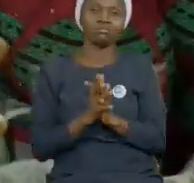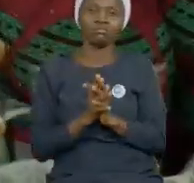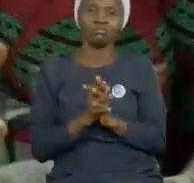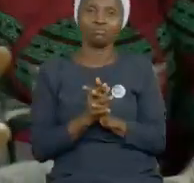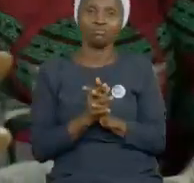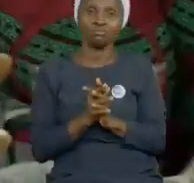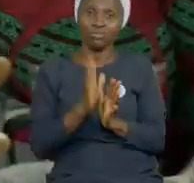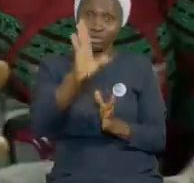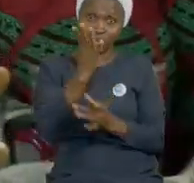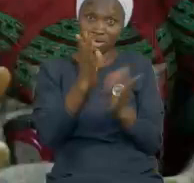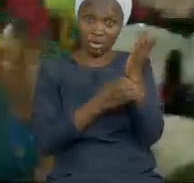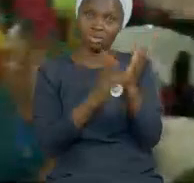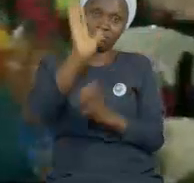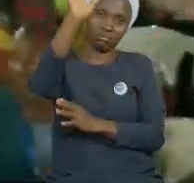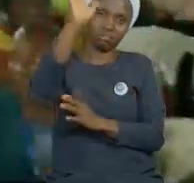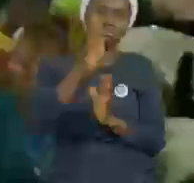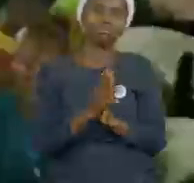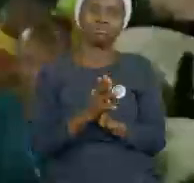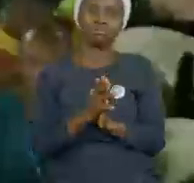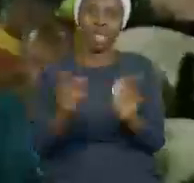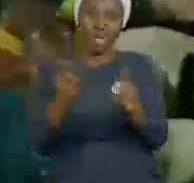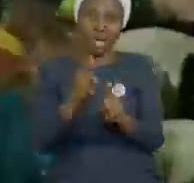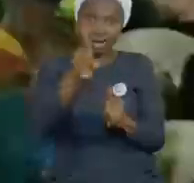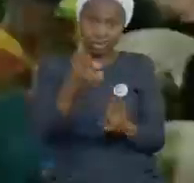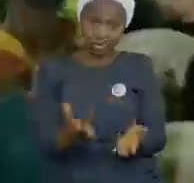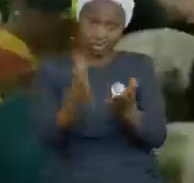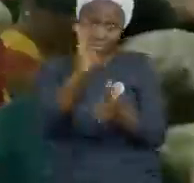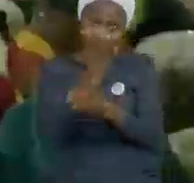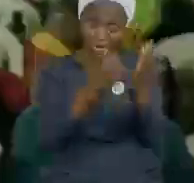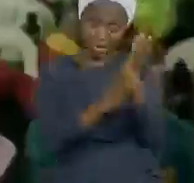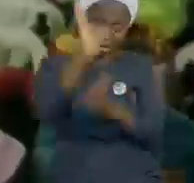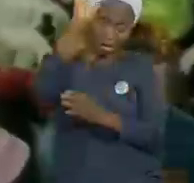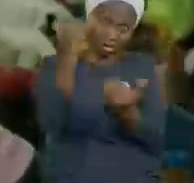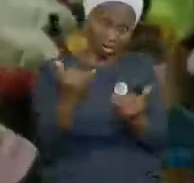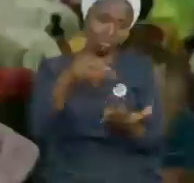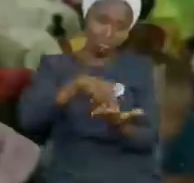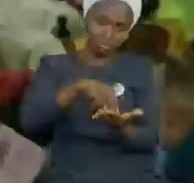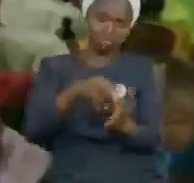Raise up that hand there. As you're raising up the hand, you'll stand up.